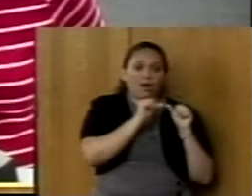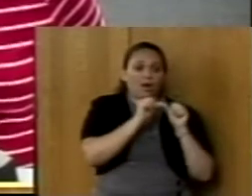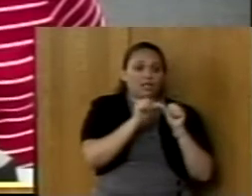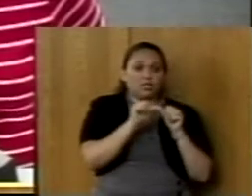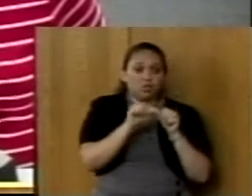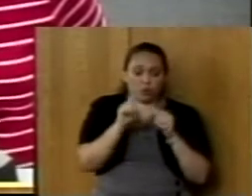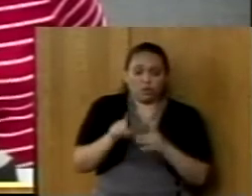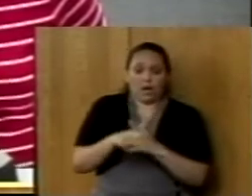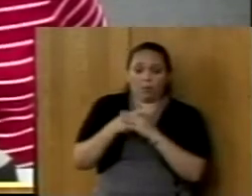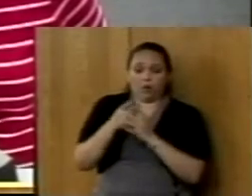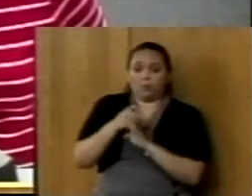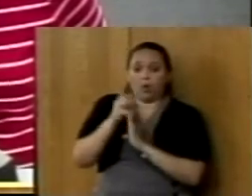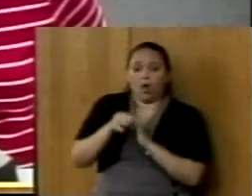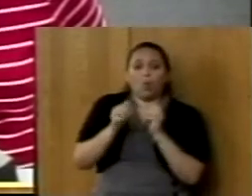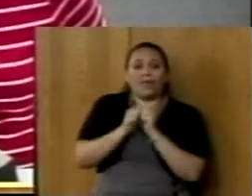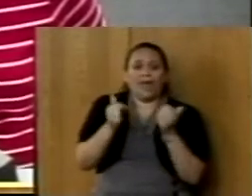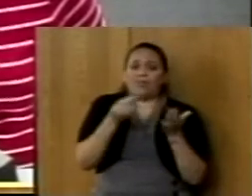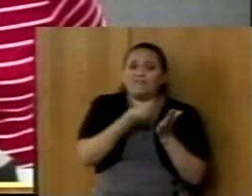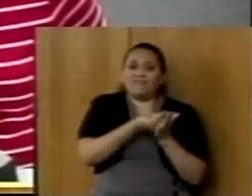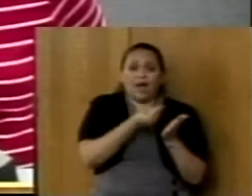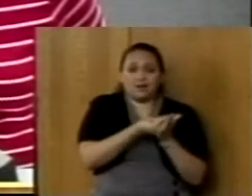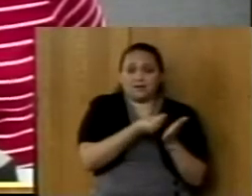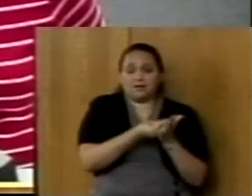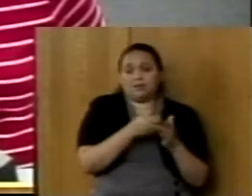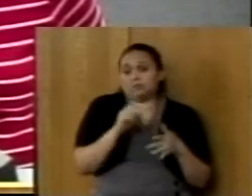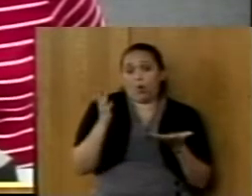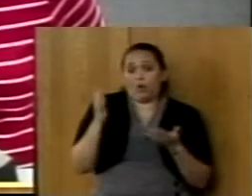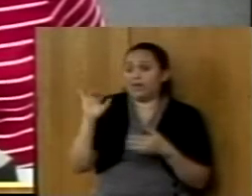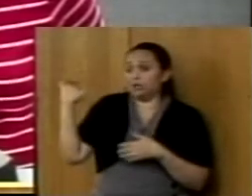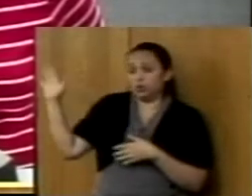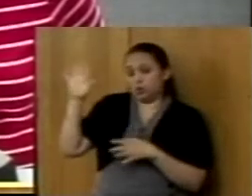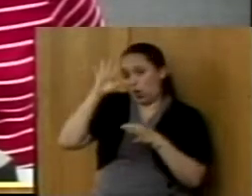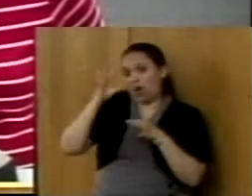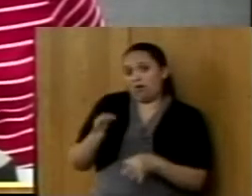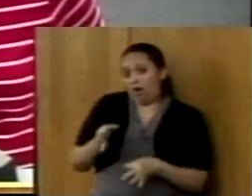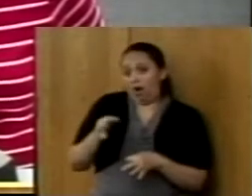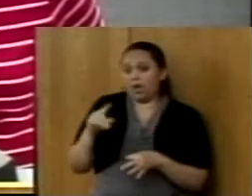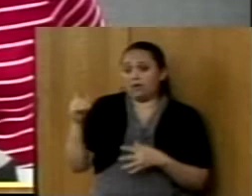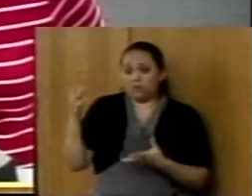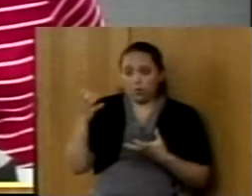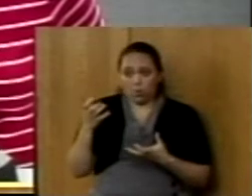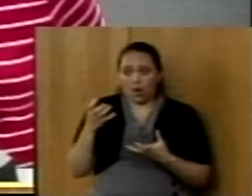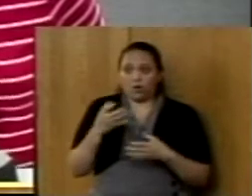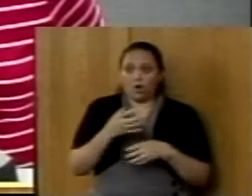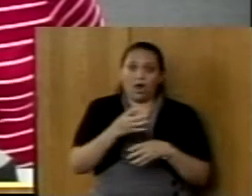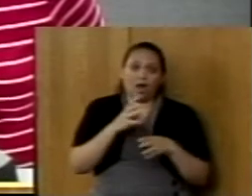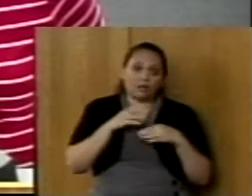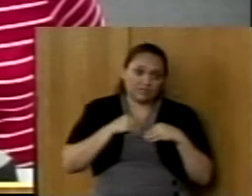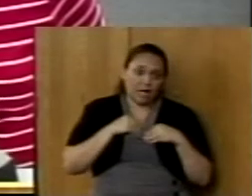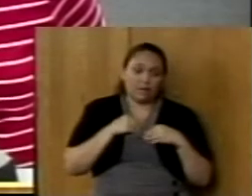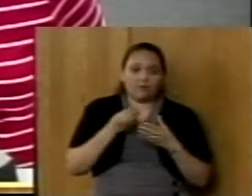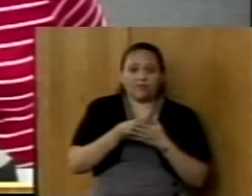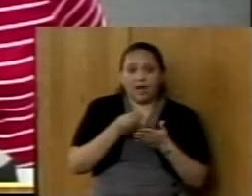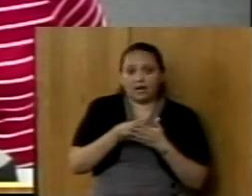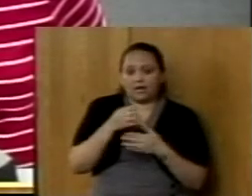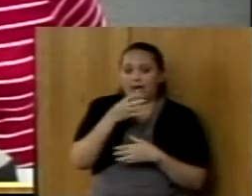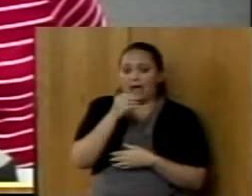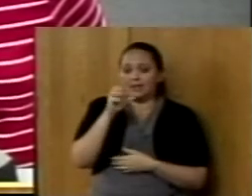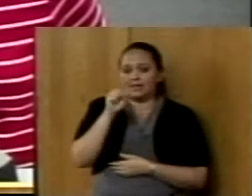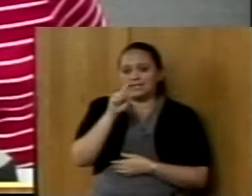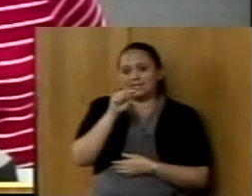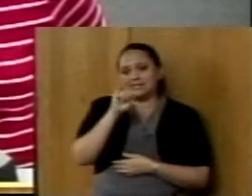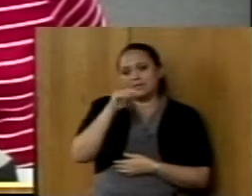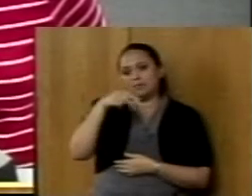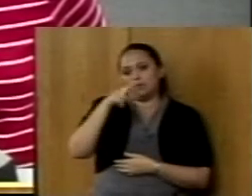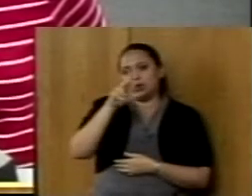the funding. So it's your call whether you want to accept the funding and the stipulations. The $14,000,